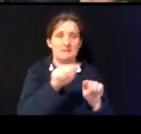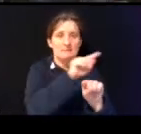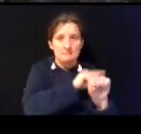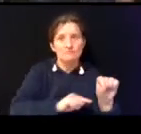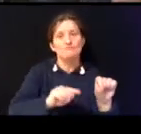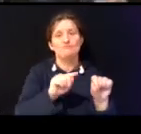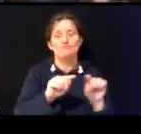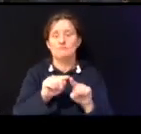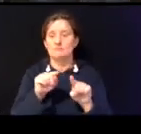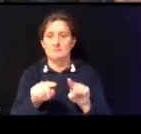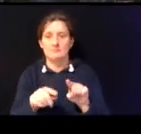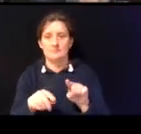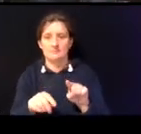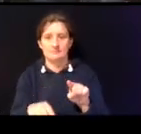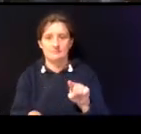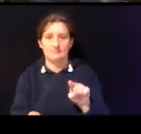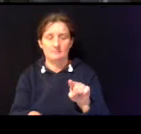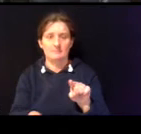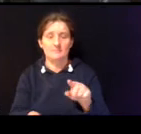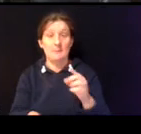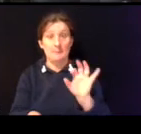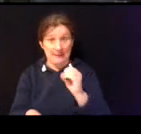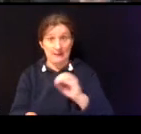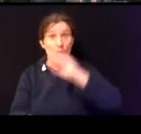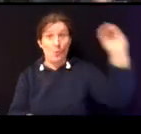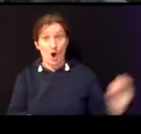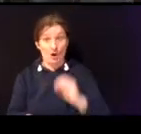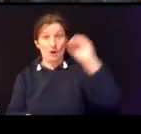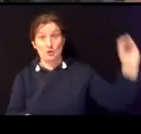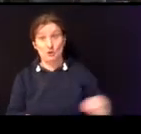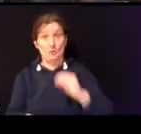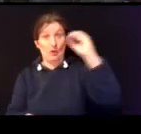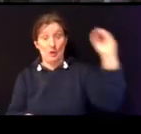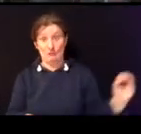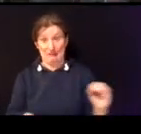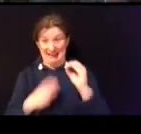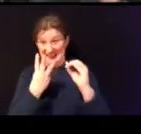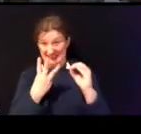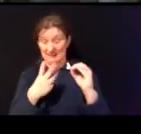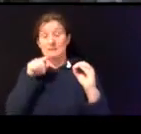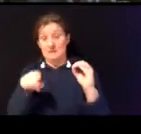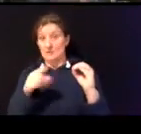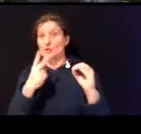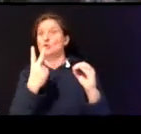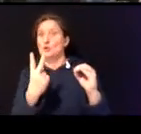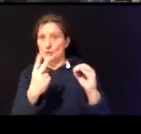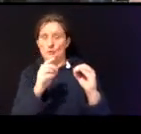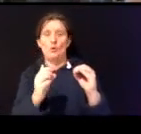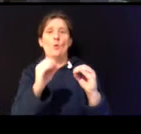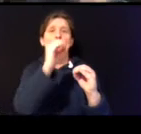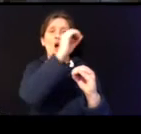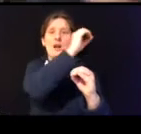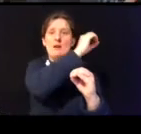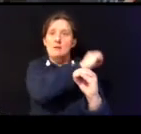for every 3 orbits B completes, C completes precisely 2 orbits. And for every 3 orbits